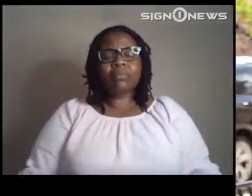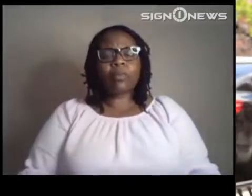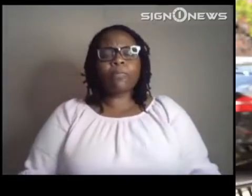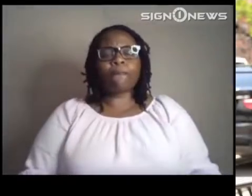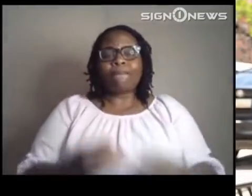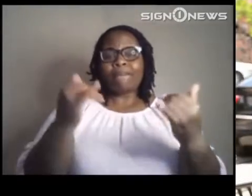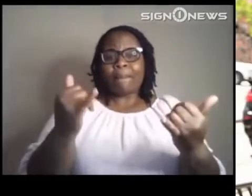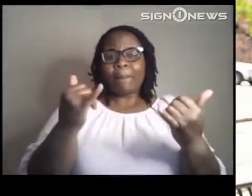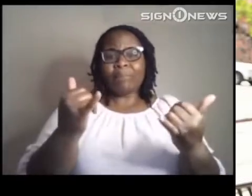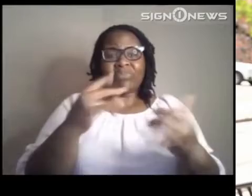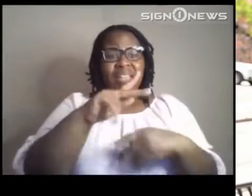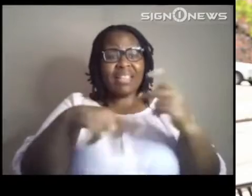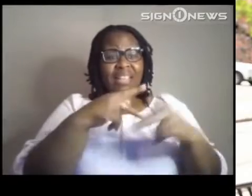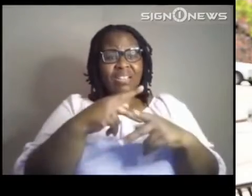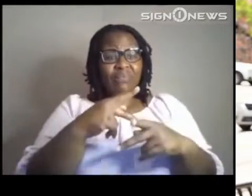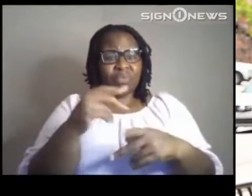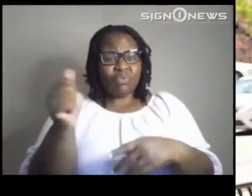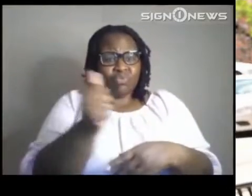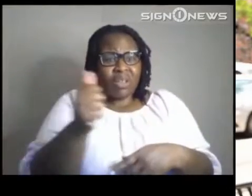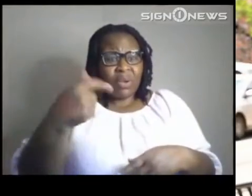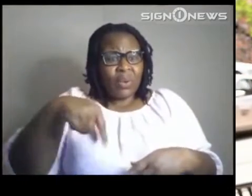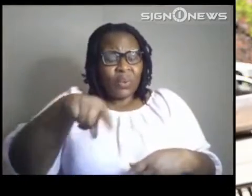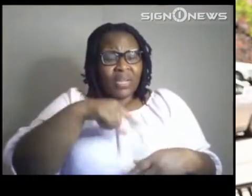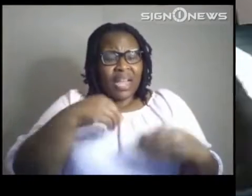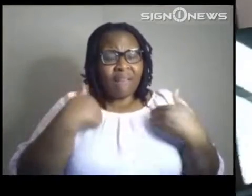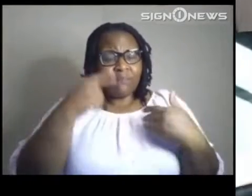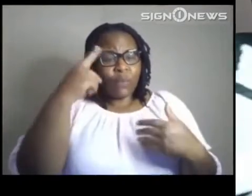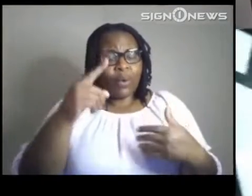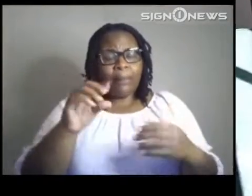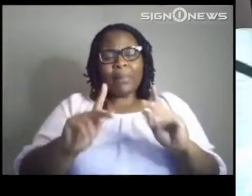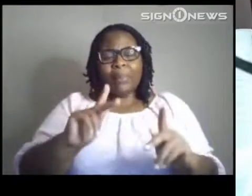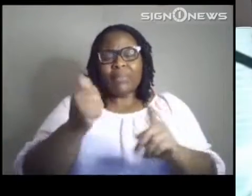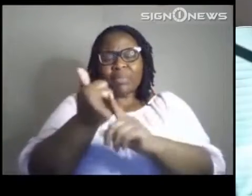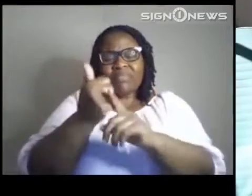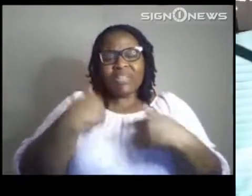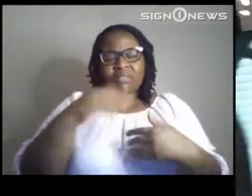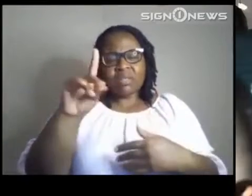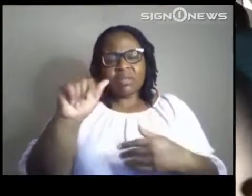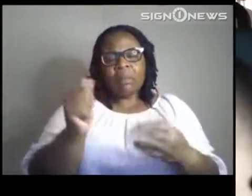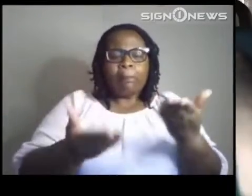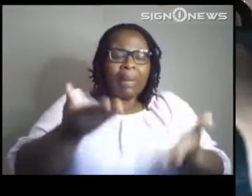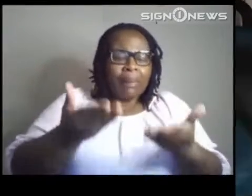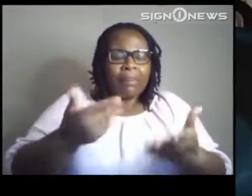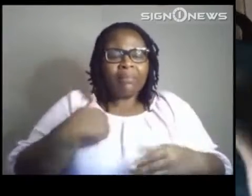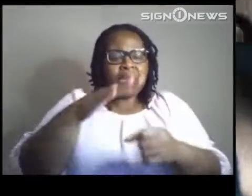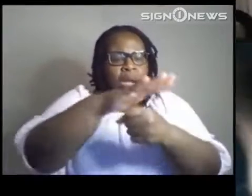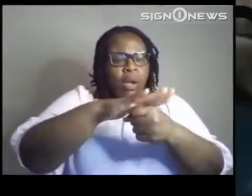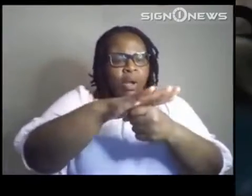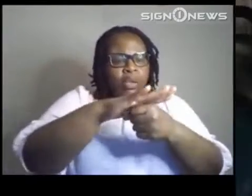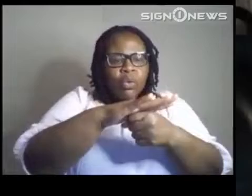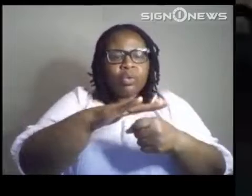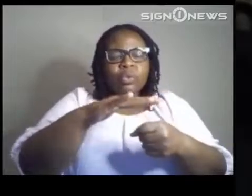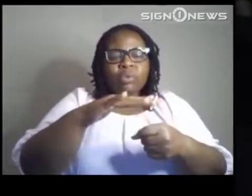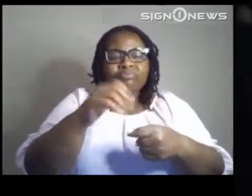Currently, the type of transportation that we have for persons with disabilities might be a local transit